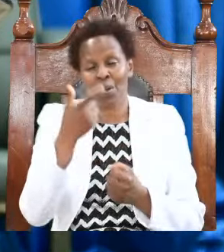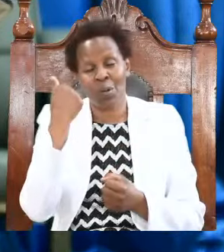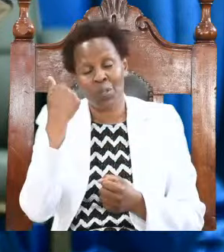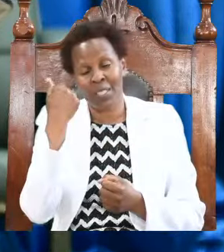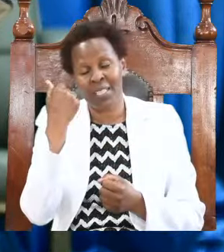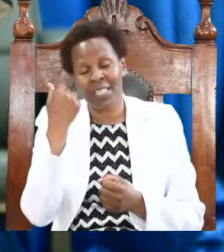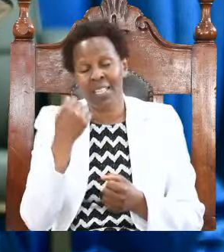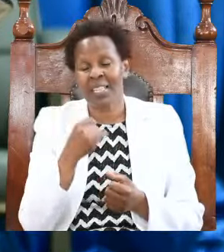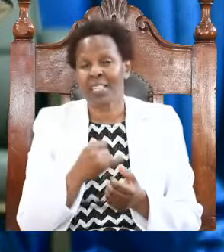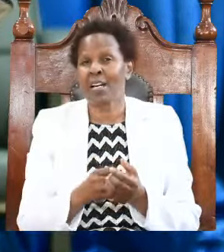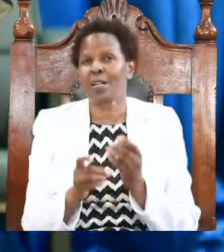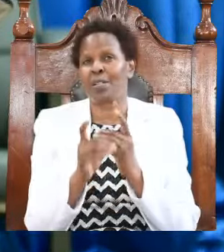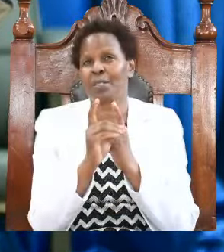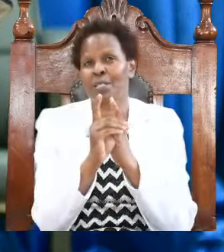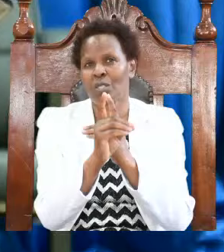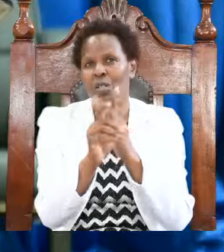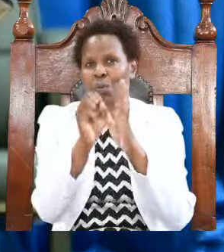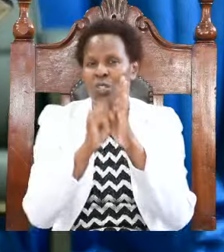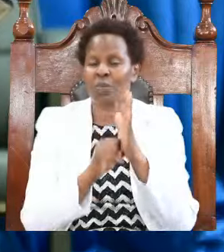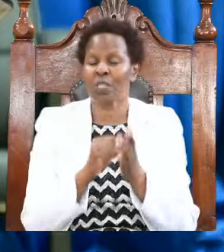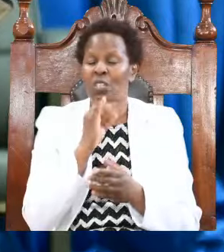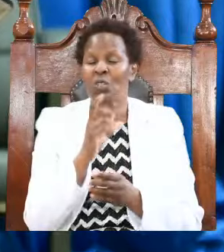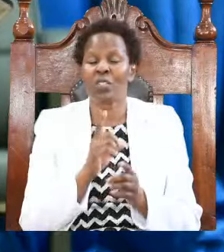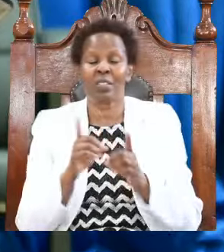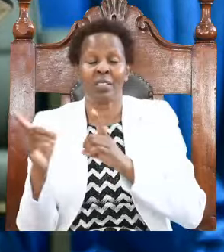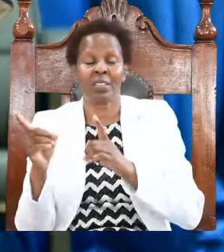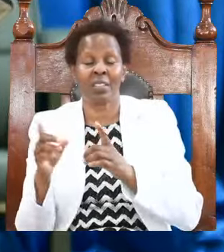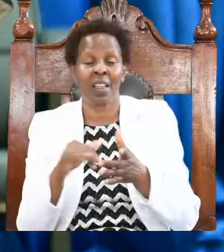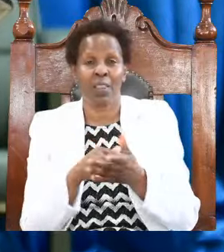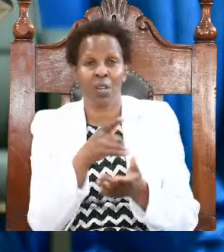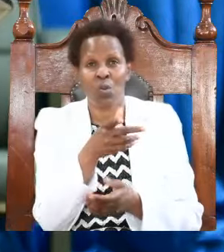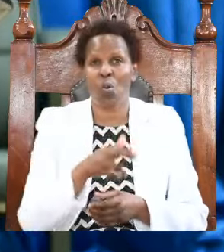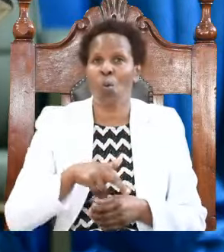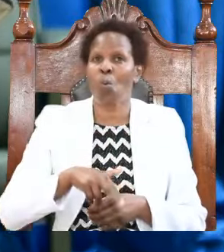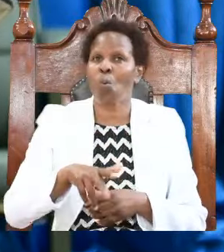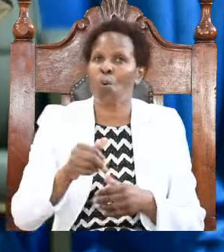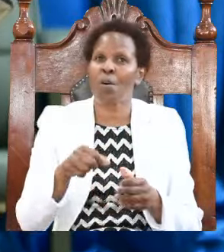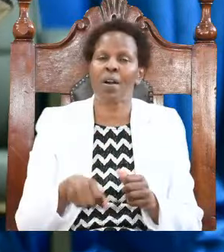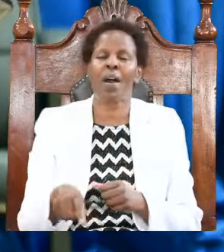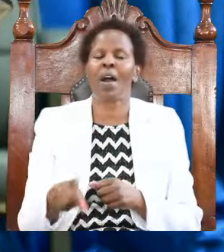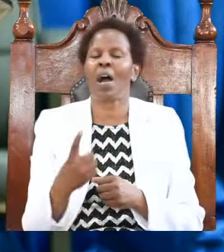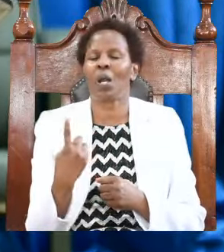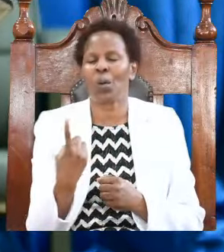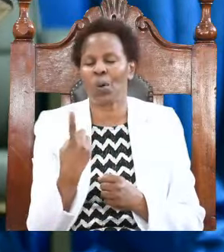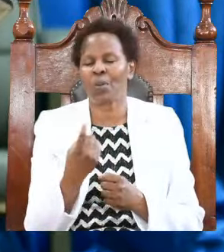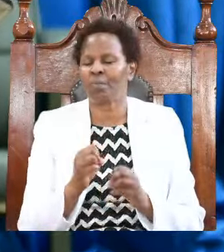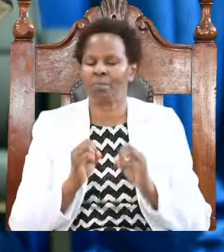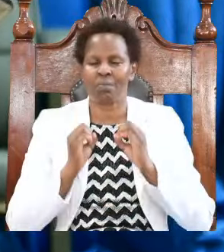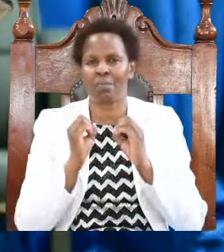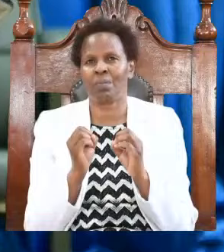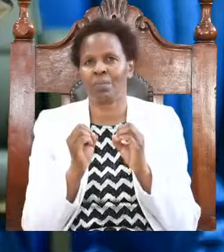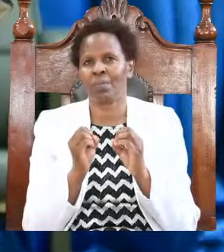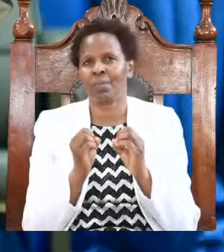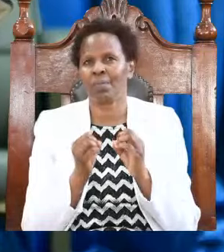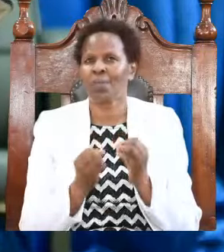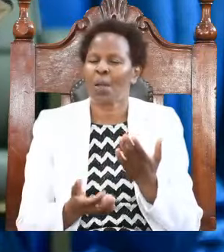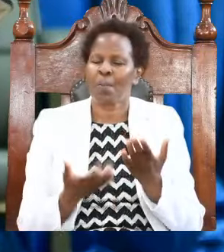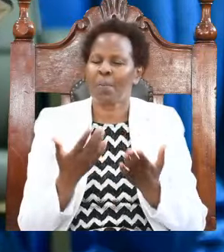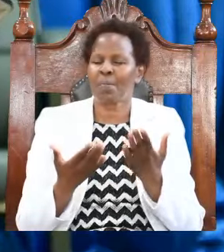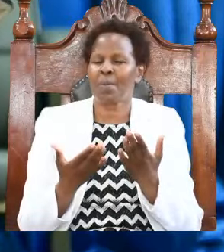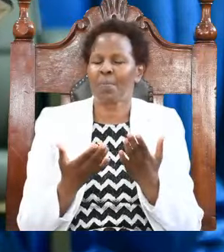not a journey that you've been called to walk alone. So investment is important. And perhaps we could